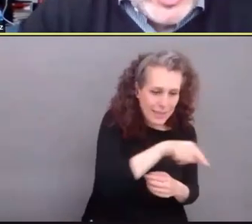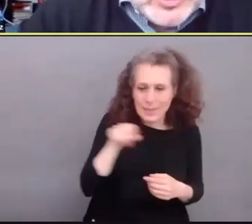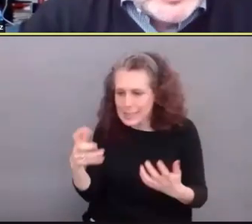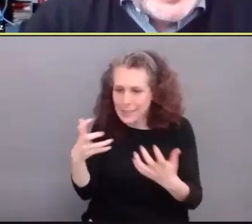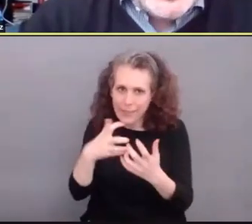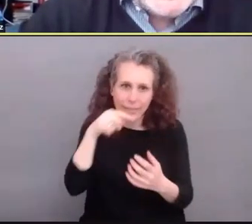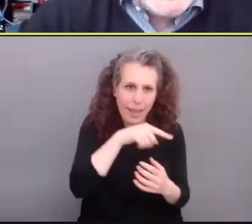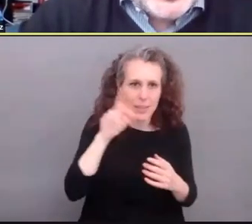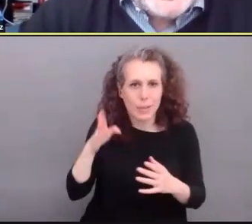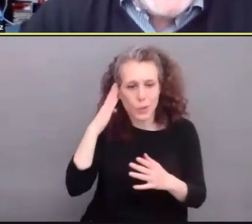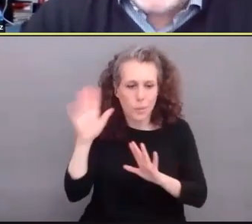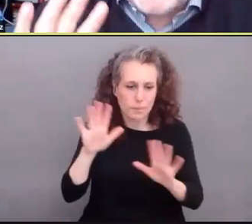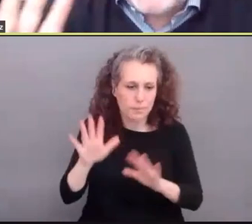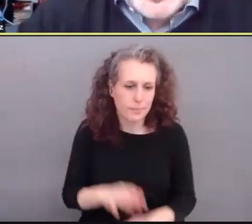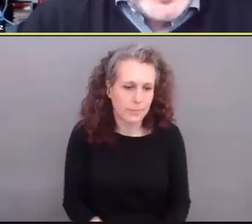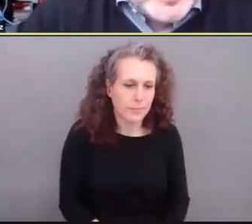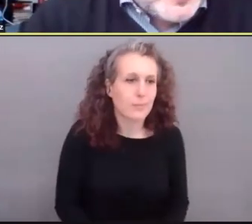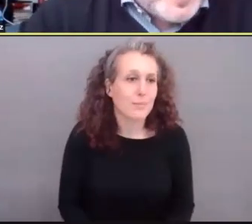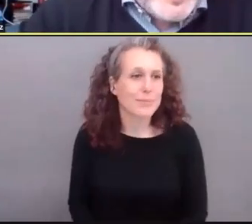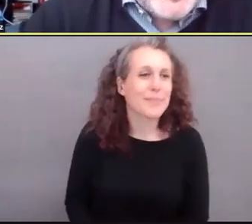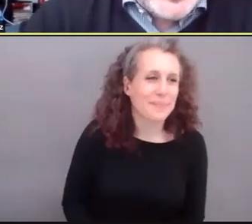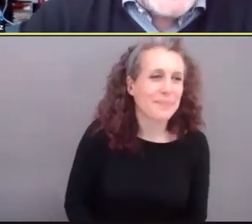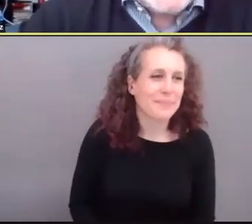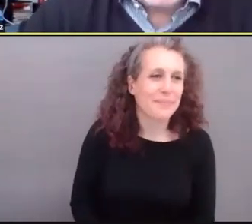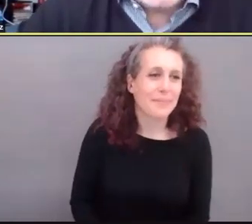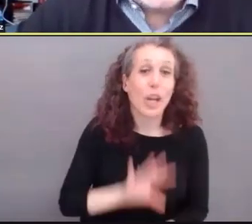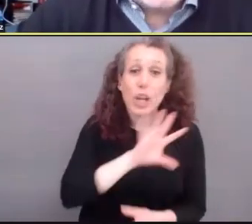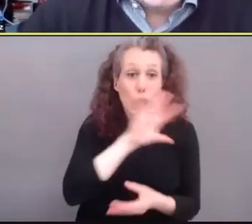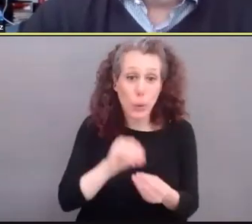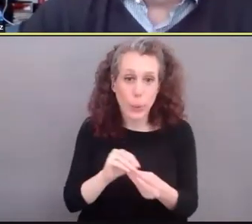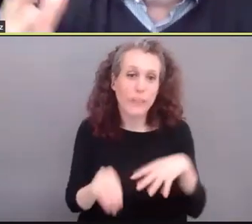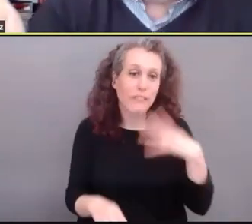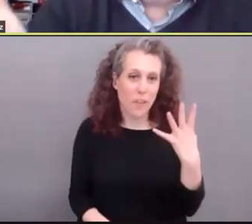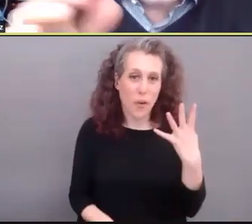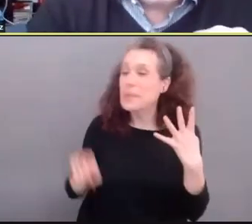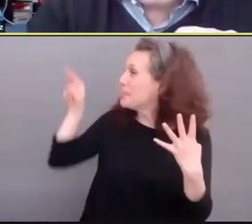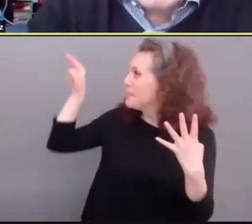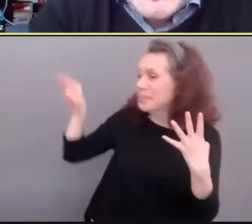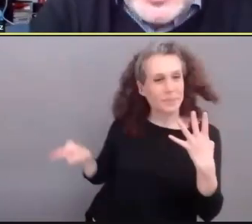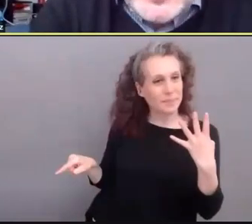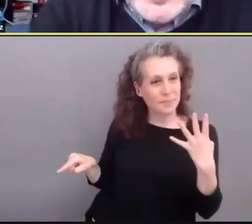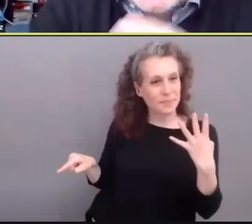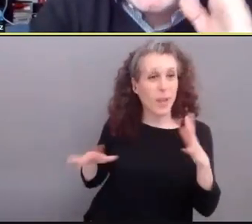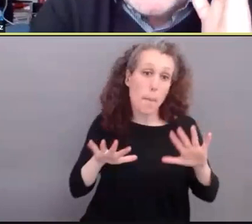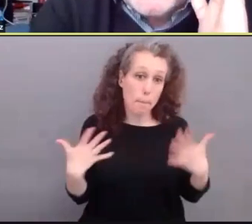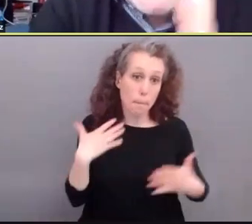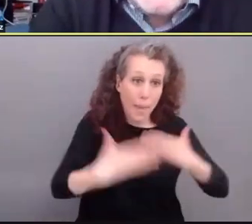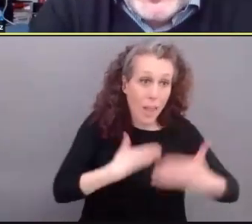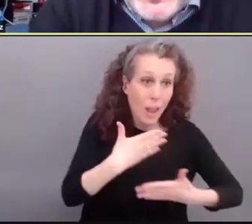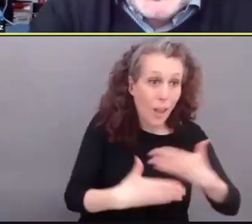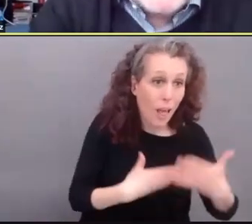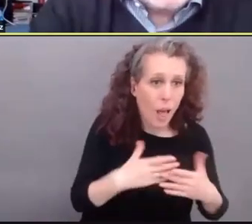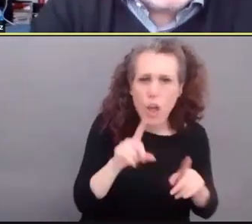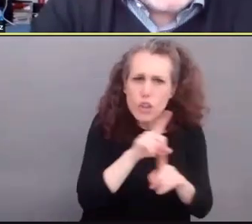conclude, only 4 things. The first, this is a methodology. It's not a recipe